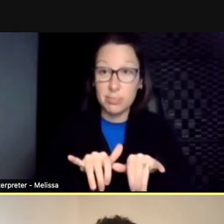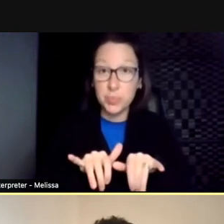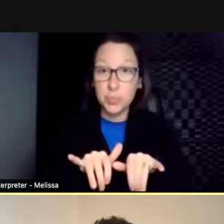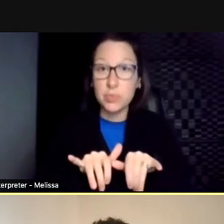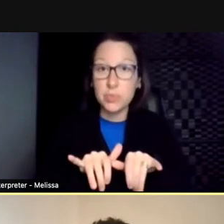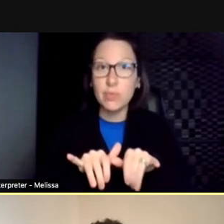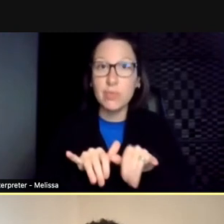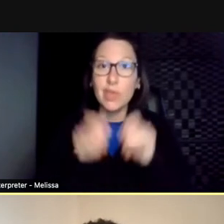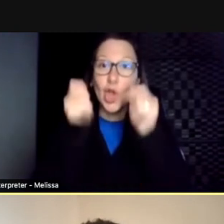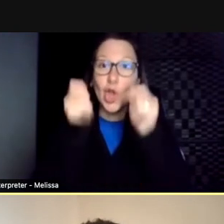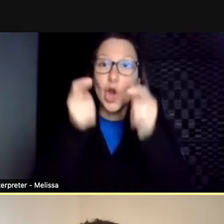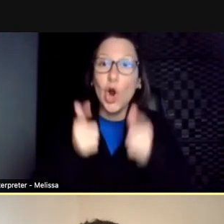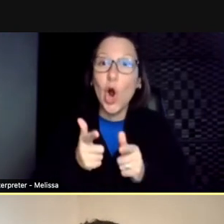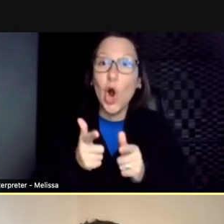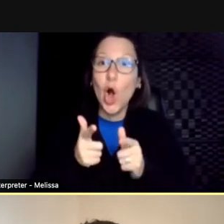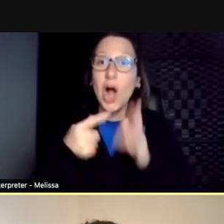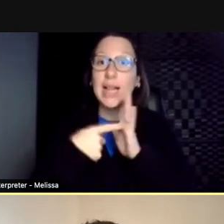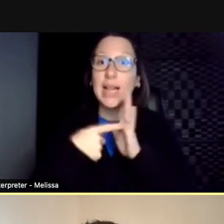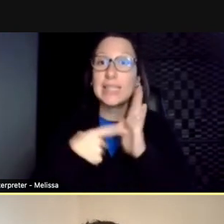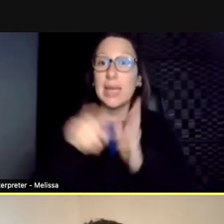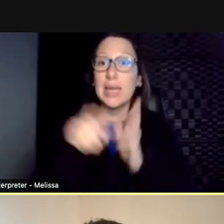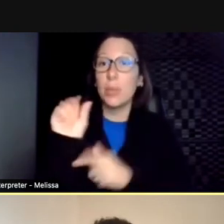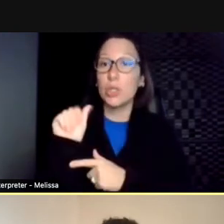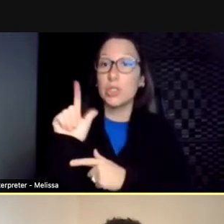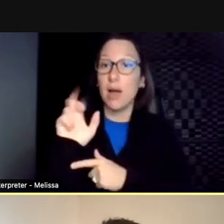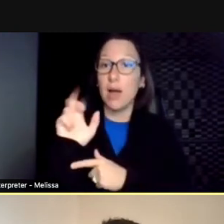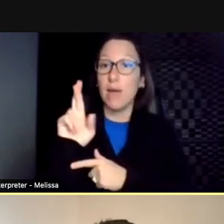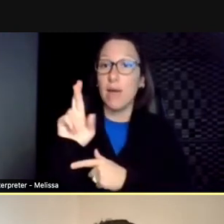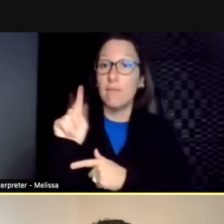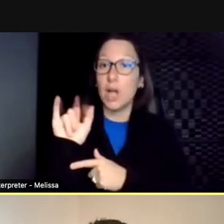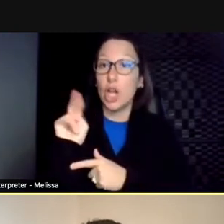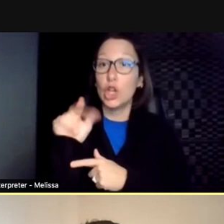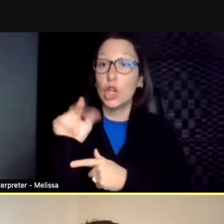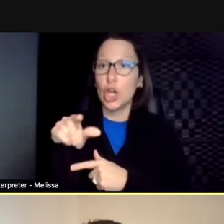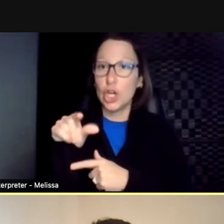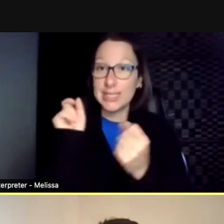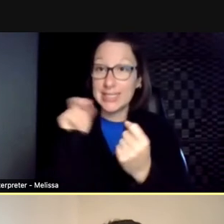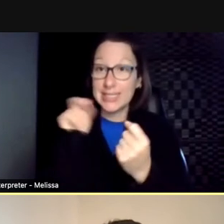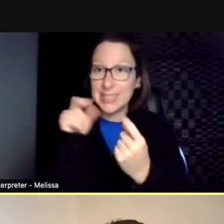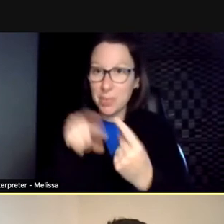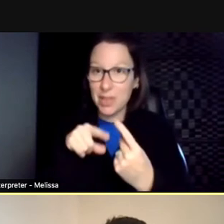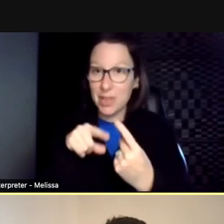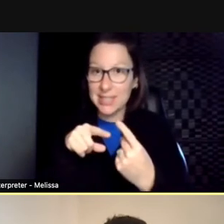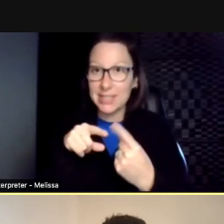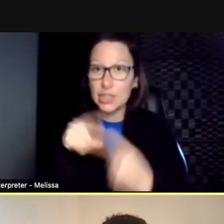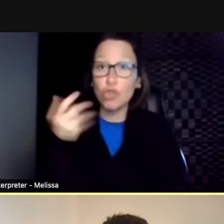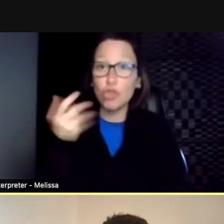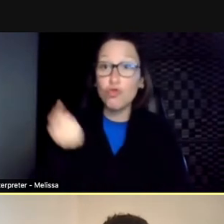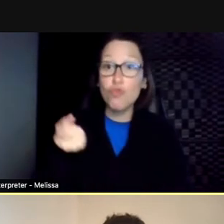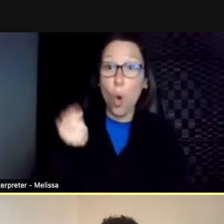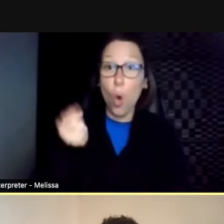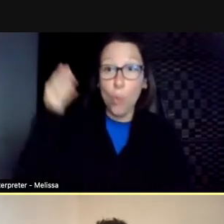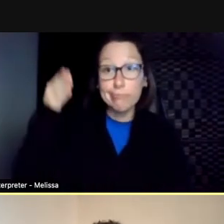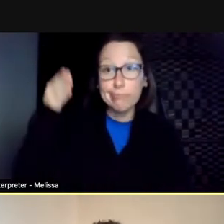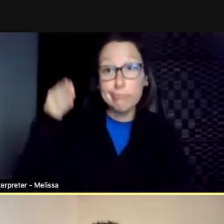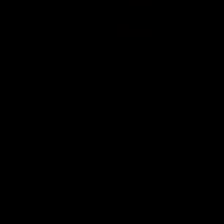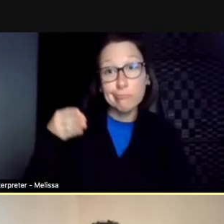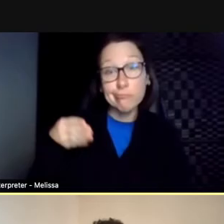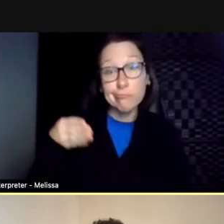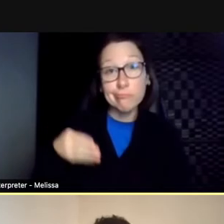they are all examples of alerting stimulus that fit into different sensory channels. Rolling down the window is